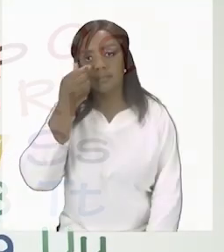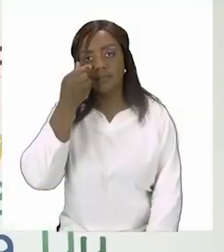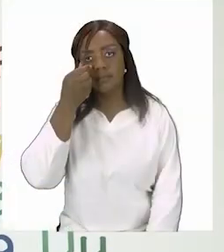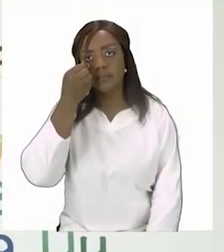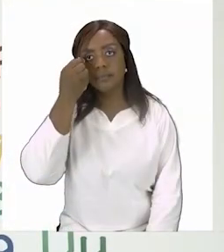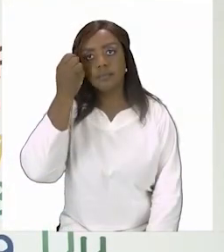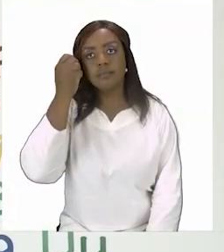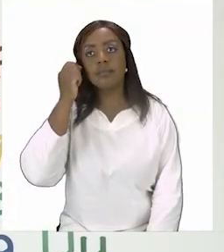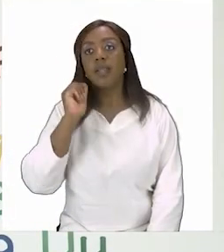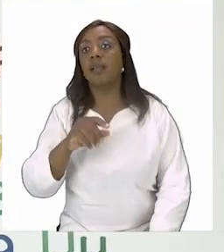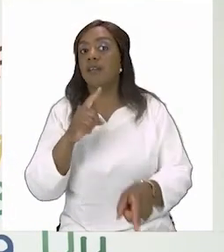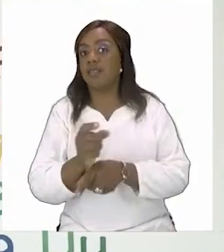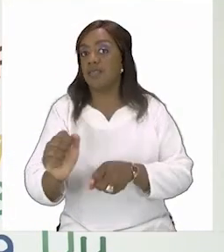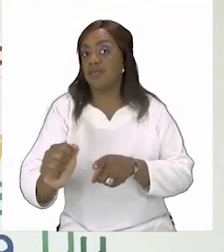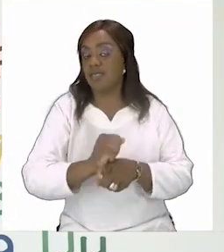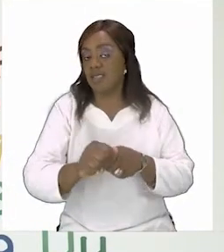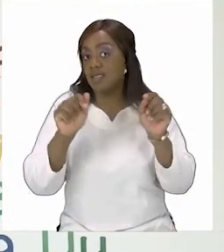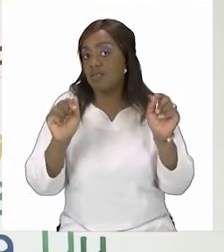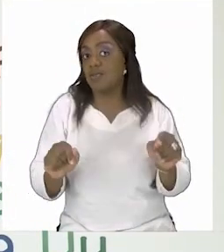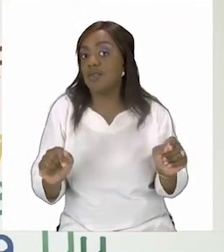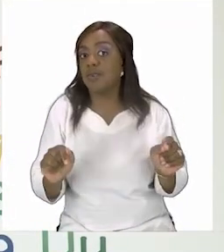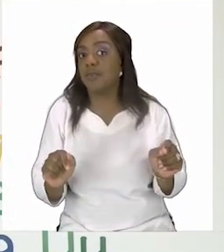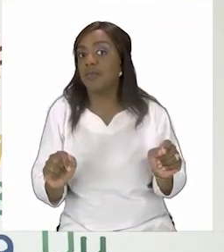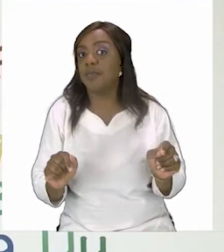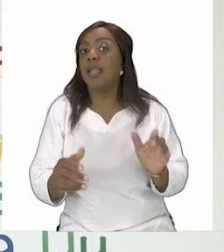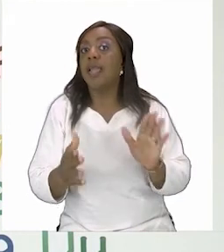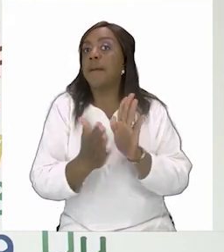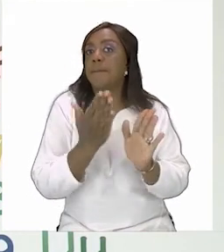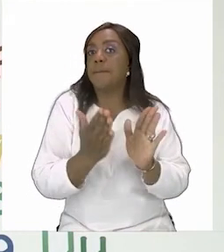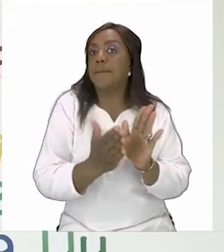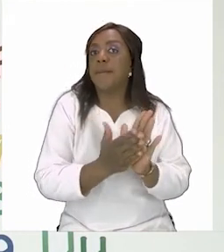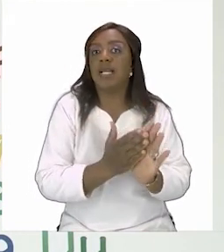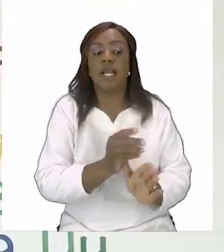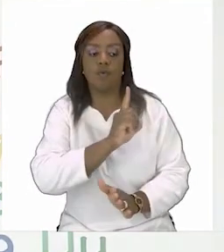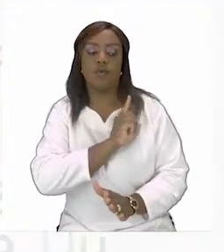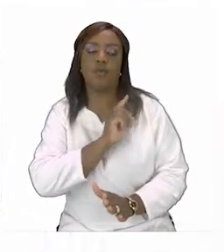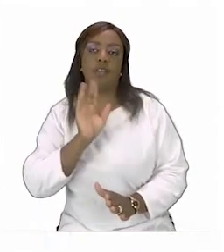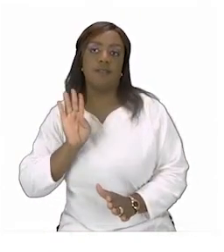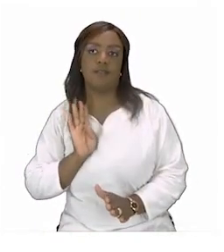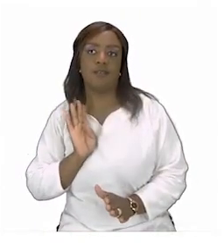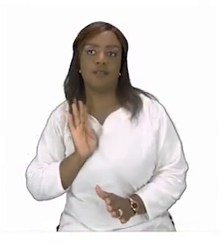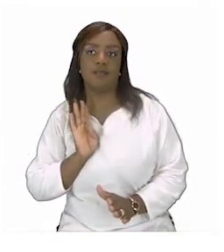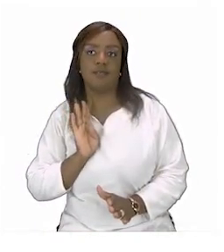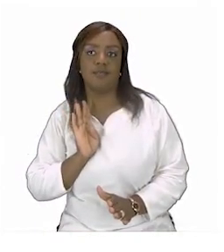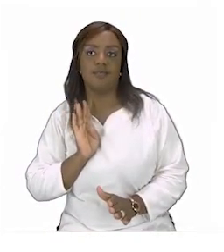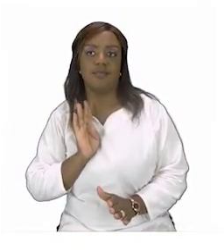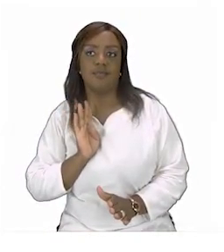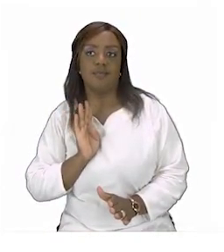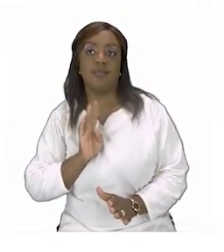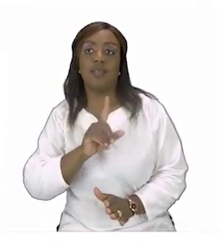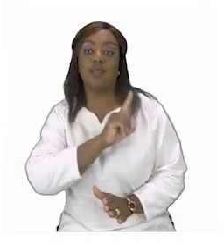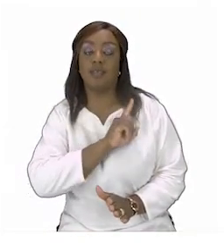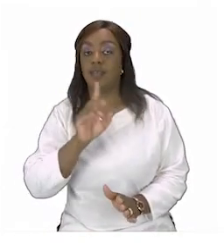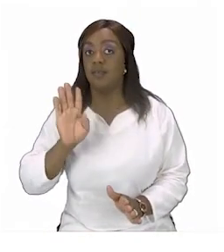Our first exercise for today can be found on page 14. On page